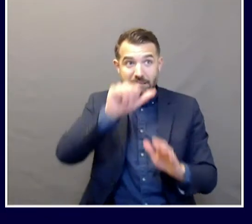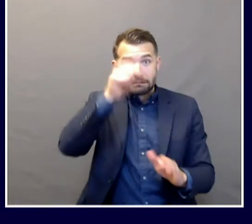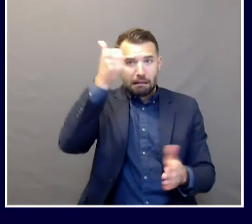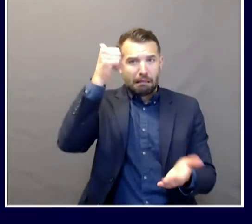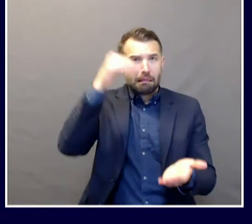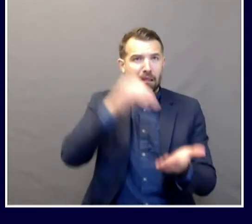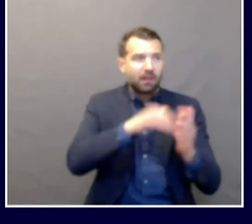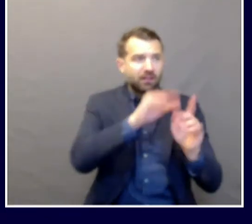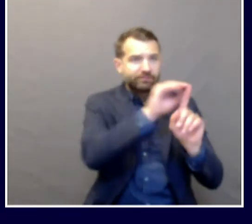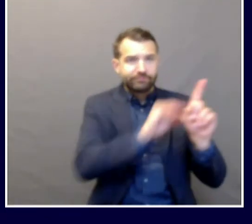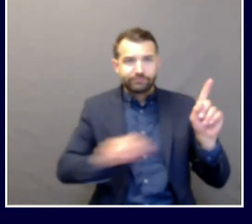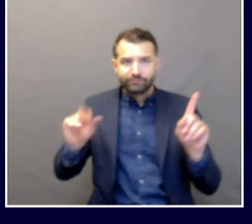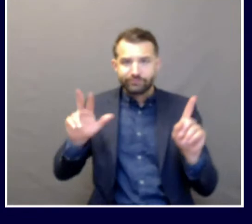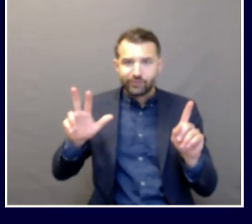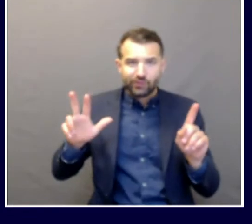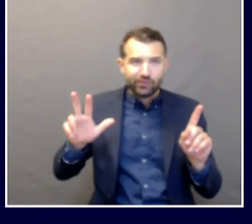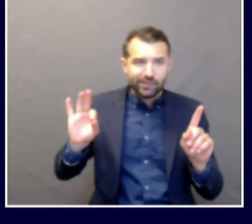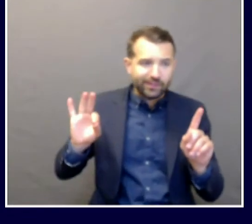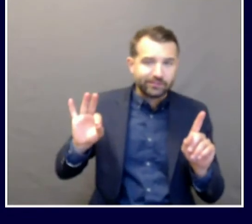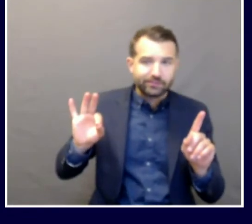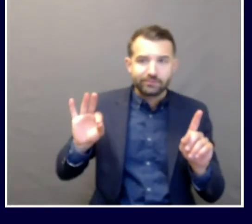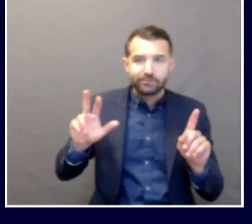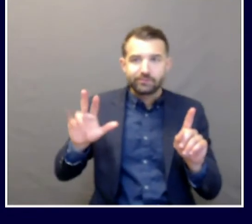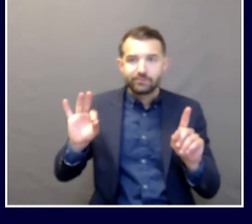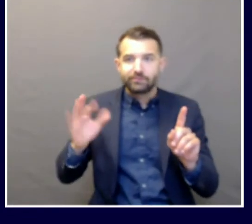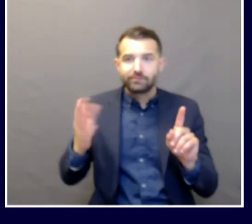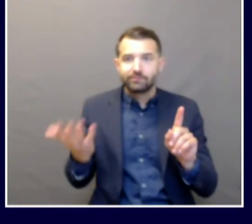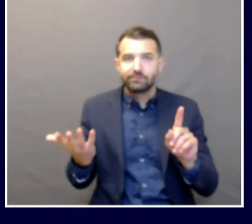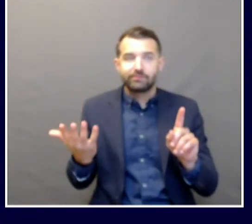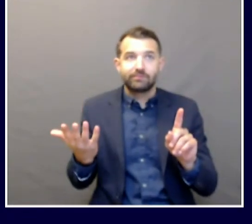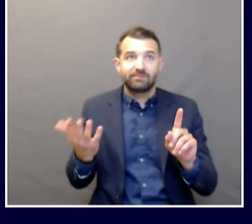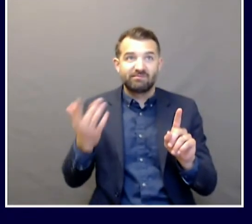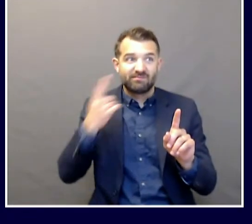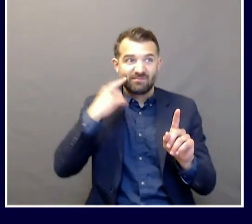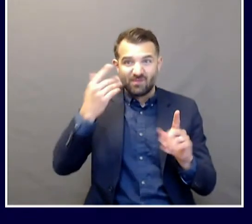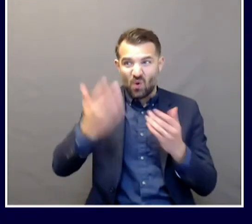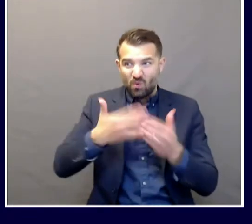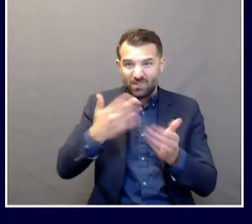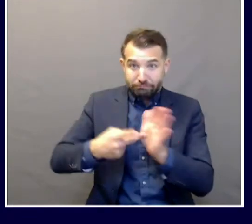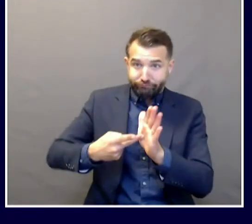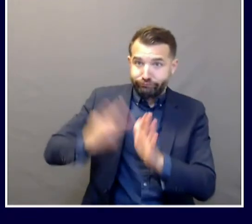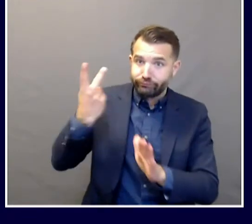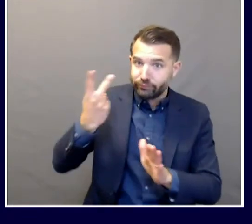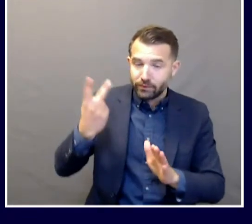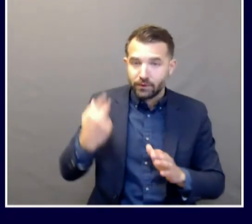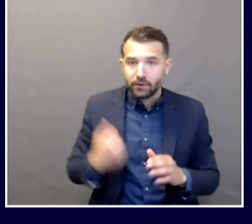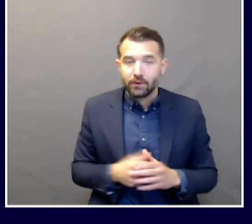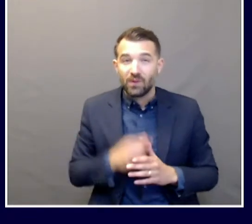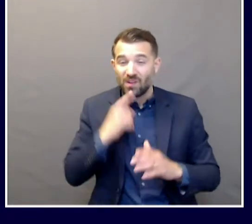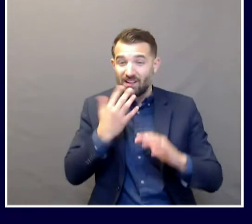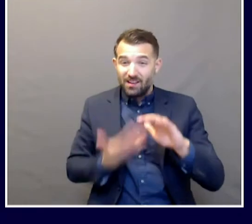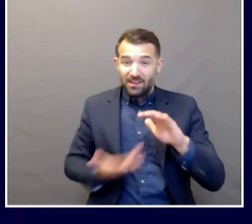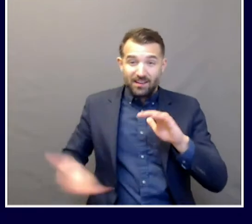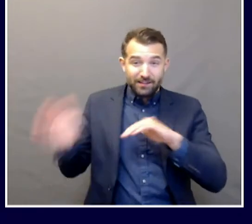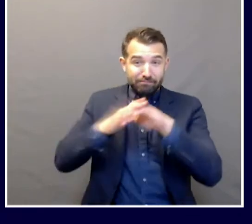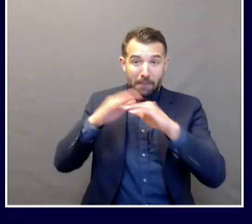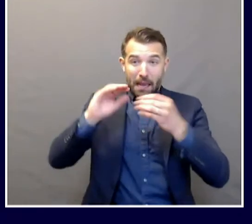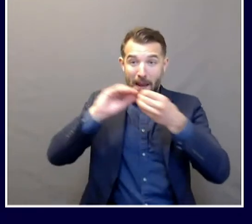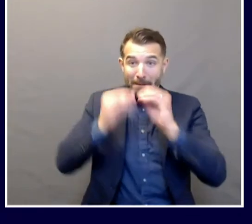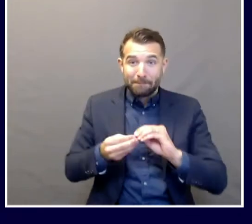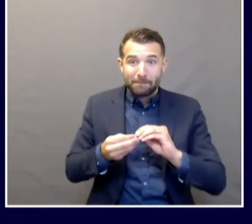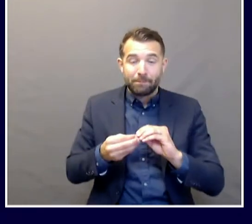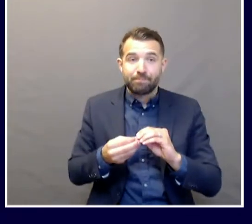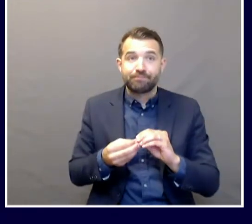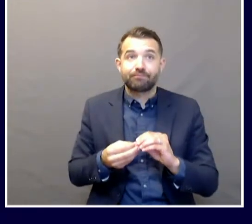Androscoggin County is higher than the statewide positivity rate. The positivity rate in Androscoggin is 3.5%. And